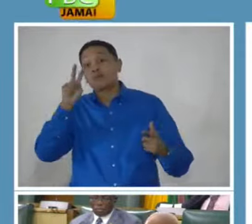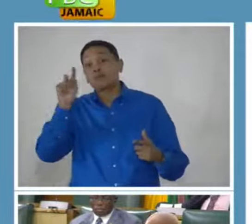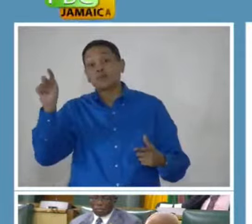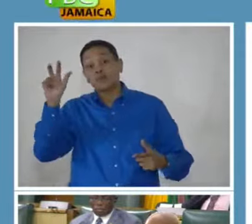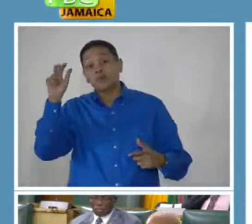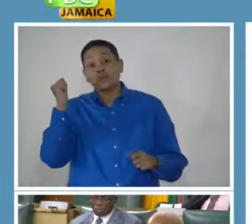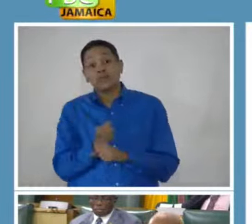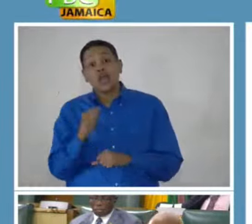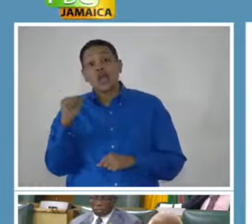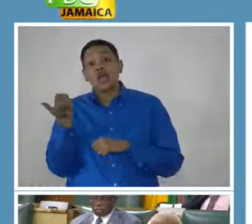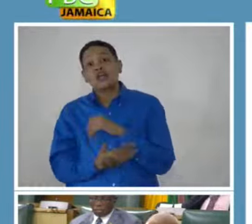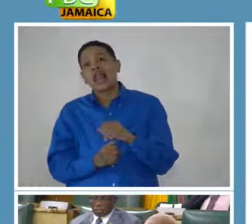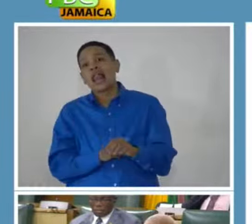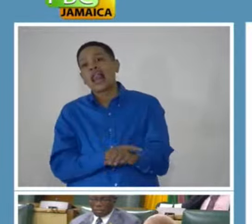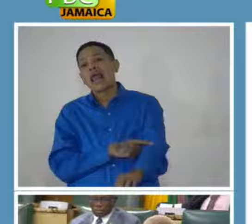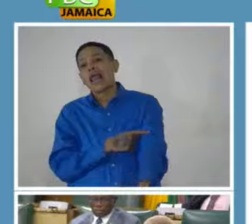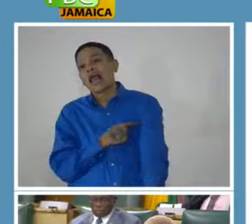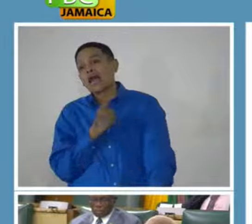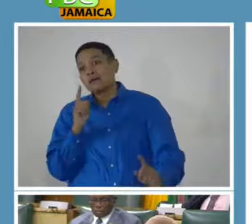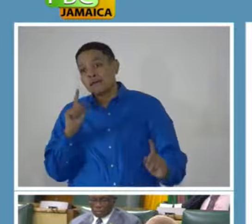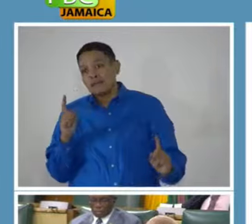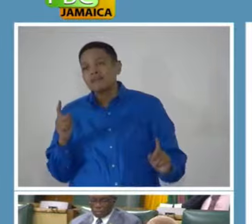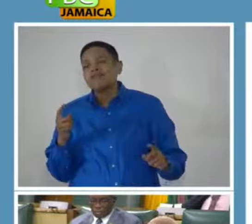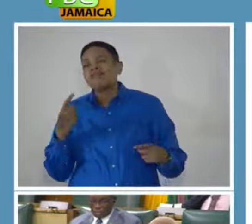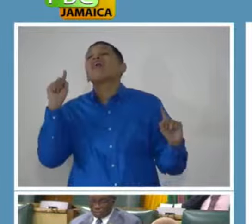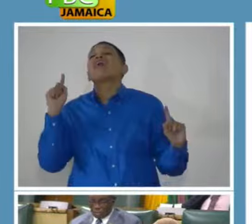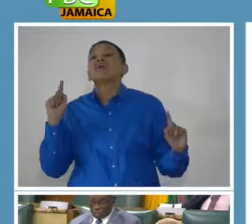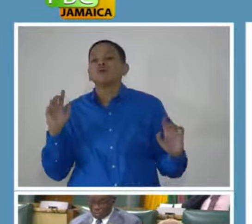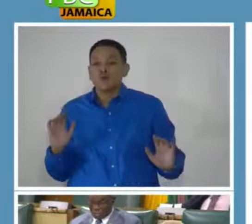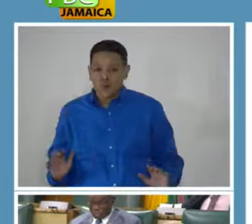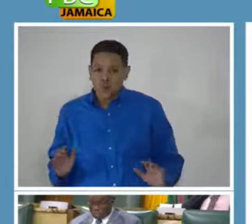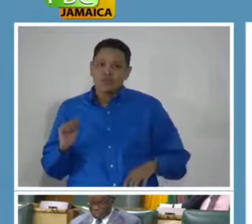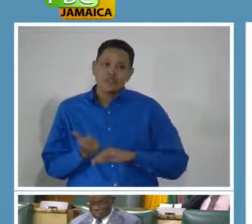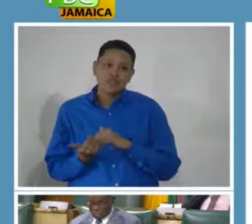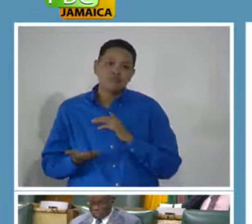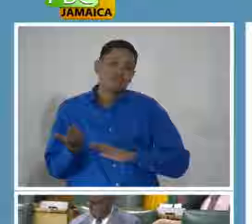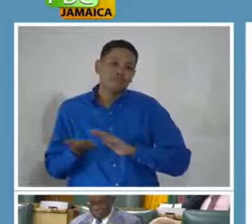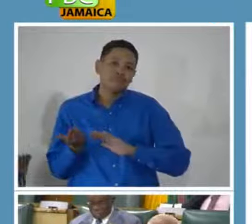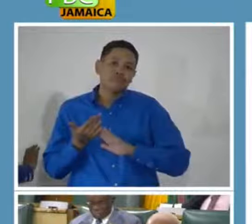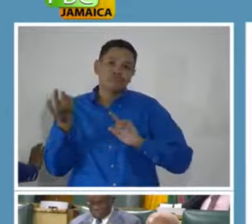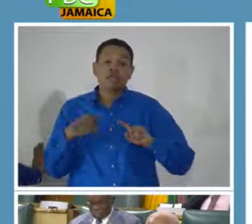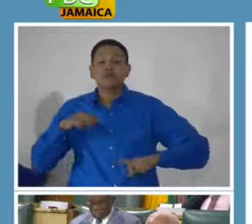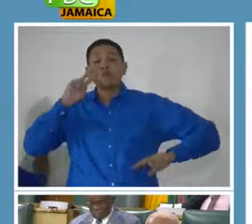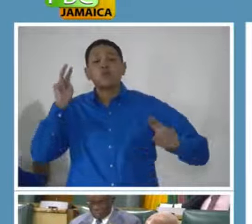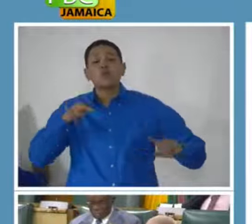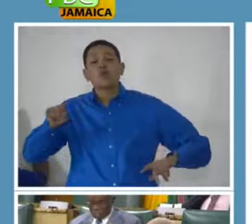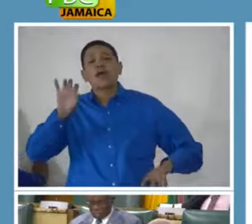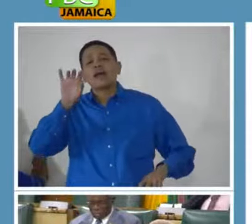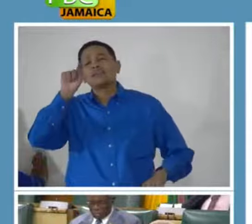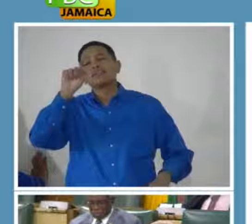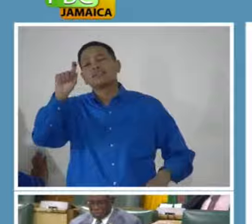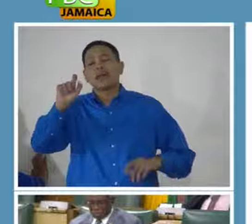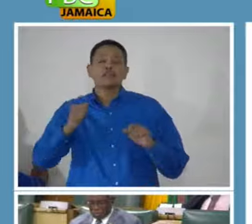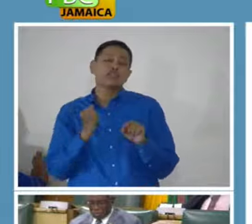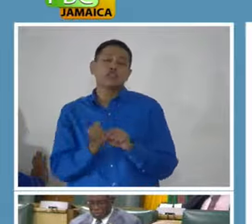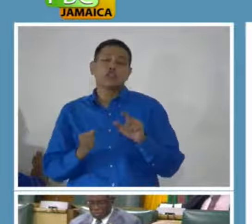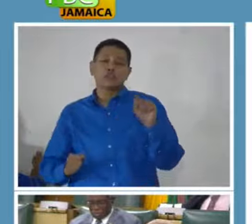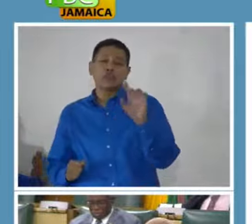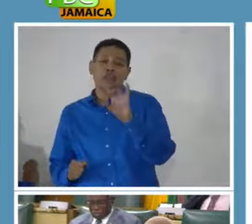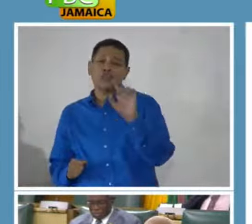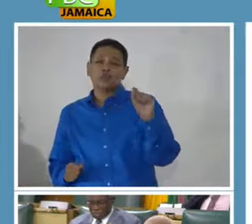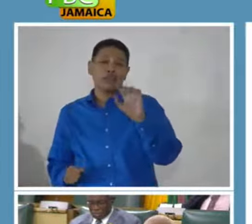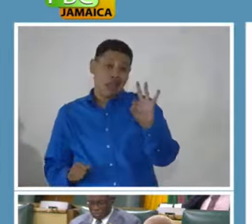years time frame expectation. So we would be looking at fiscal year